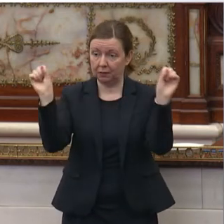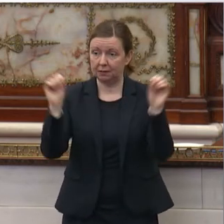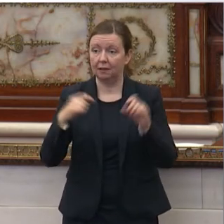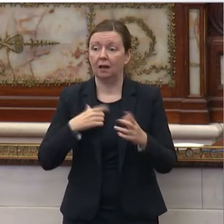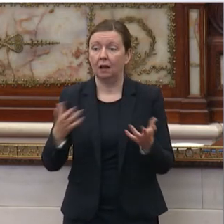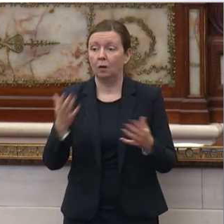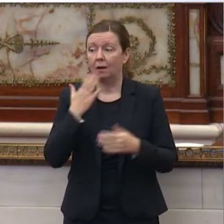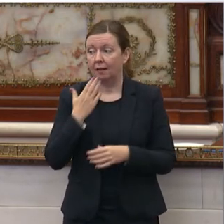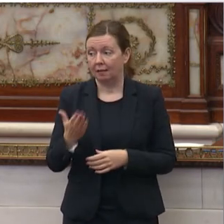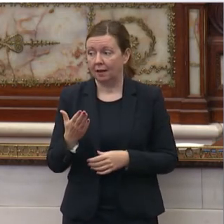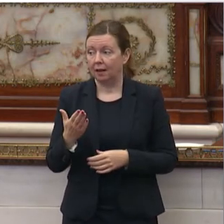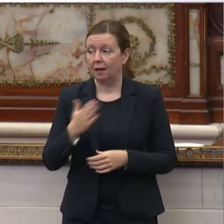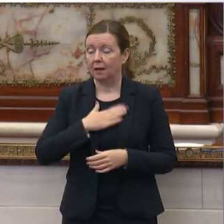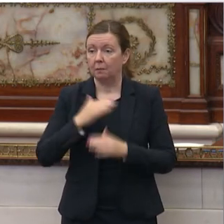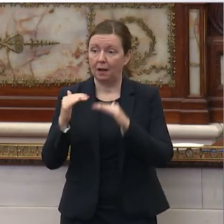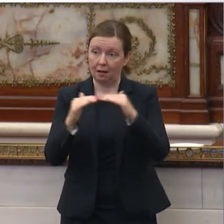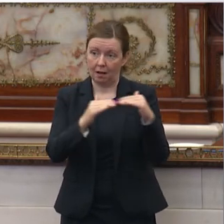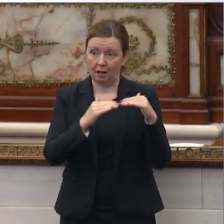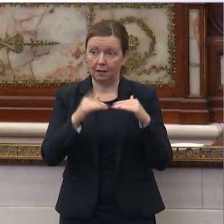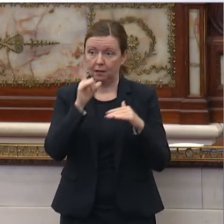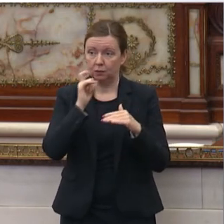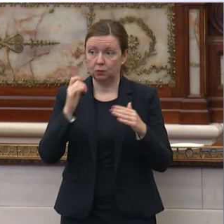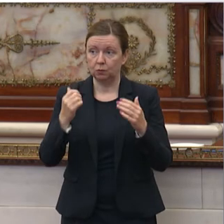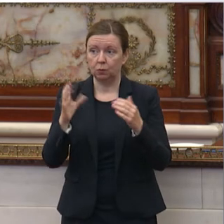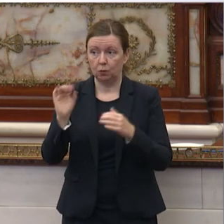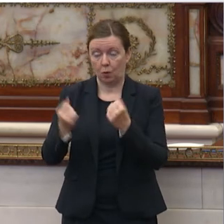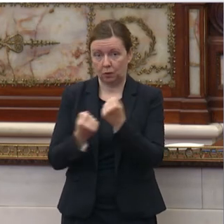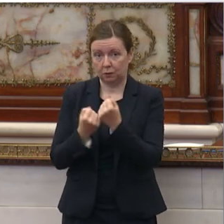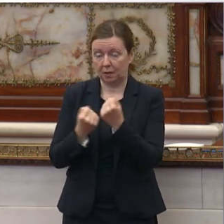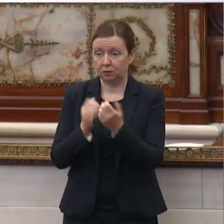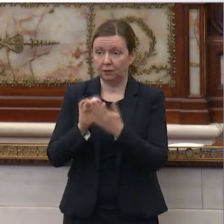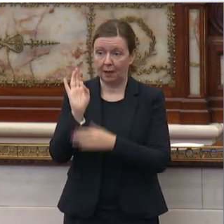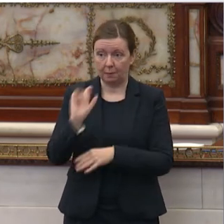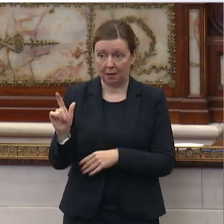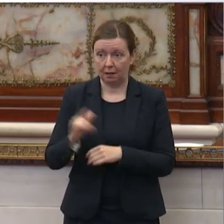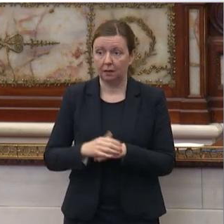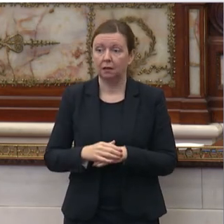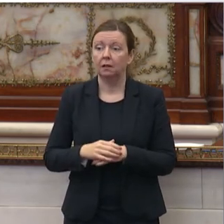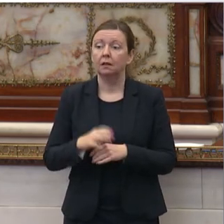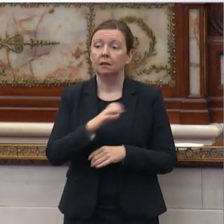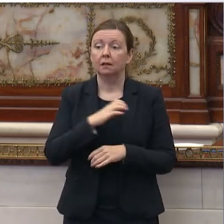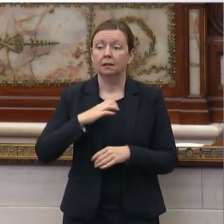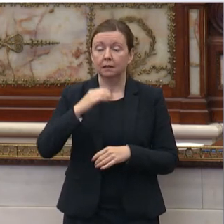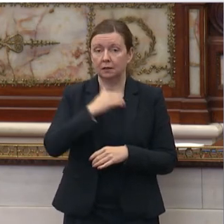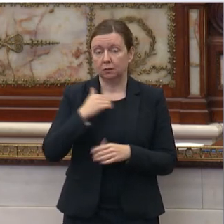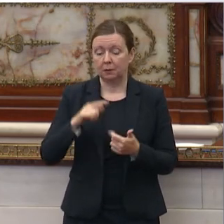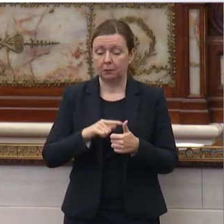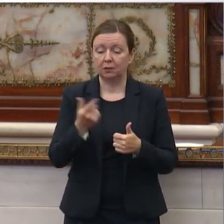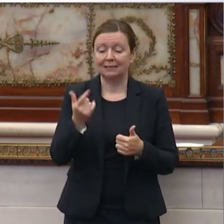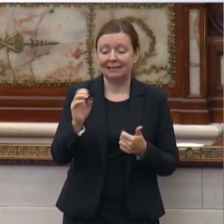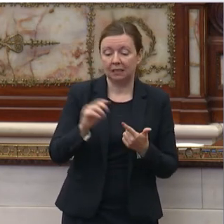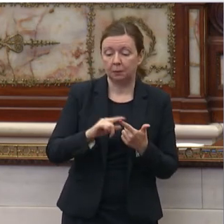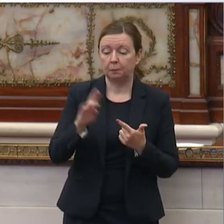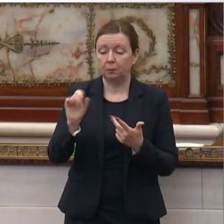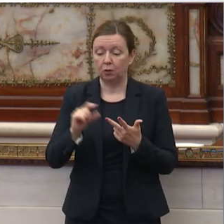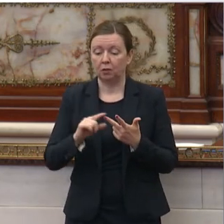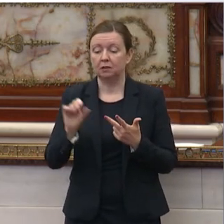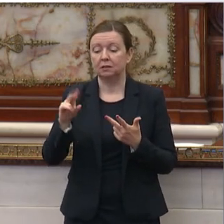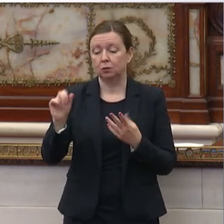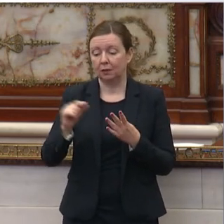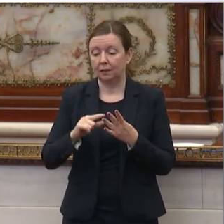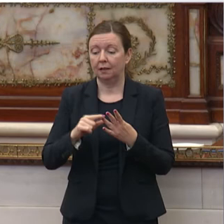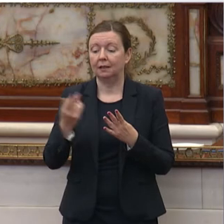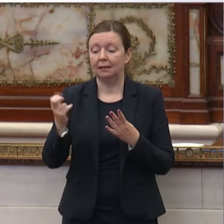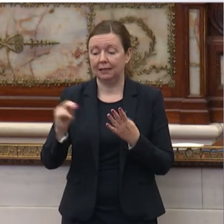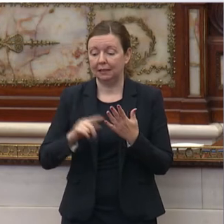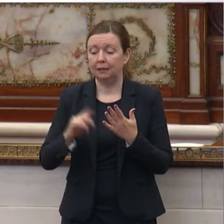want to thank my colleagues who have co-sponsored this bill, Council Members Gim, Brooks, Squilla, Heenan, Bass, and